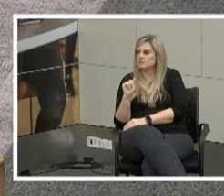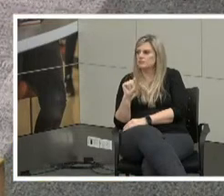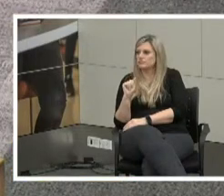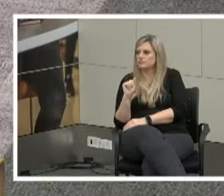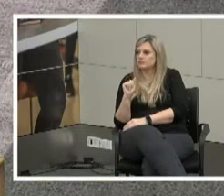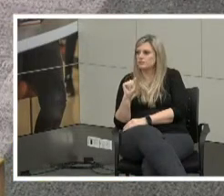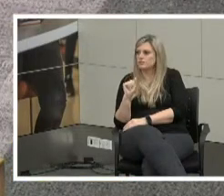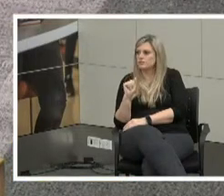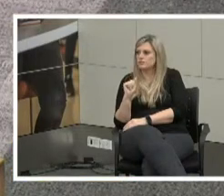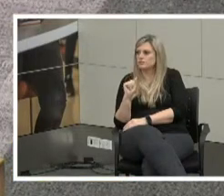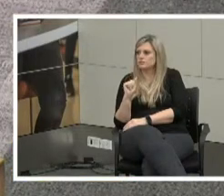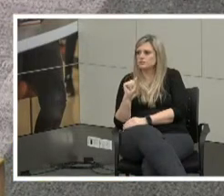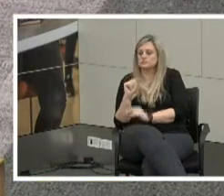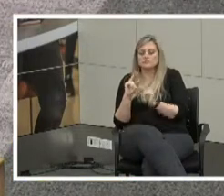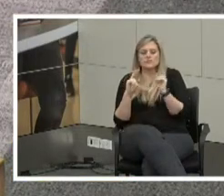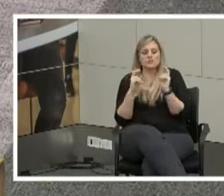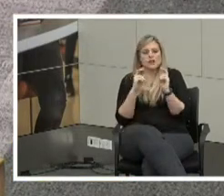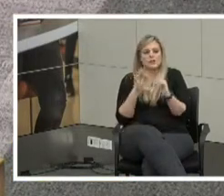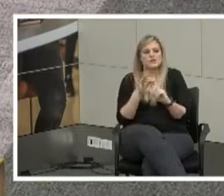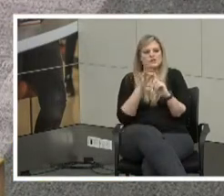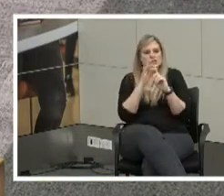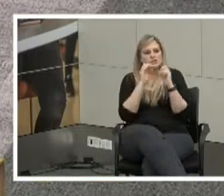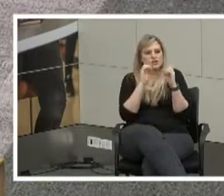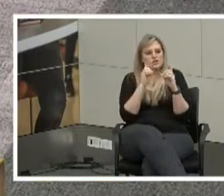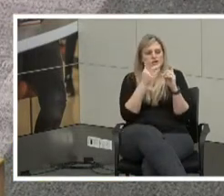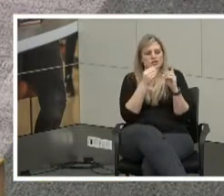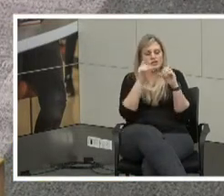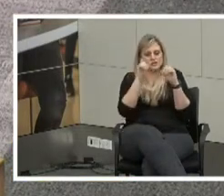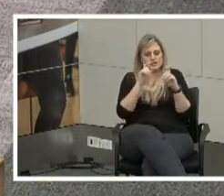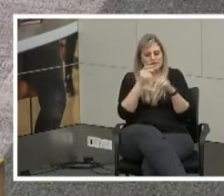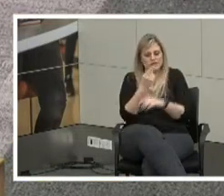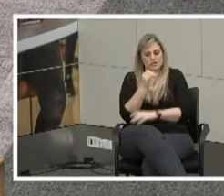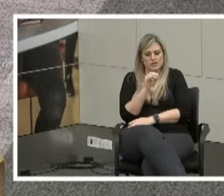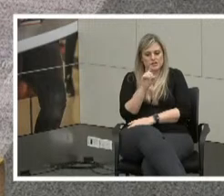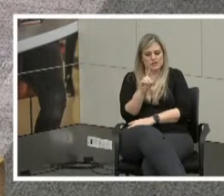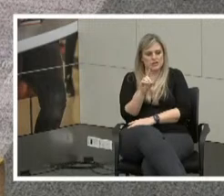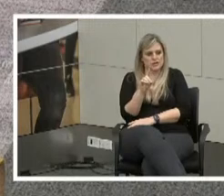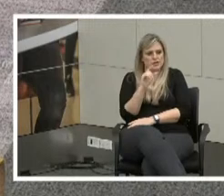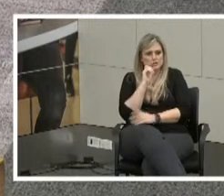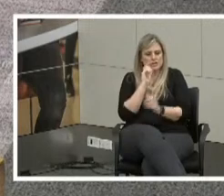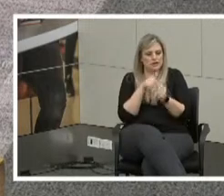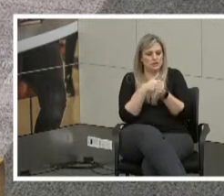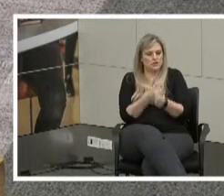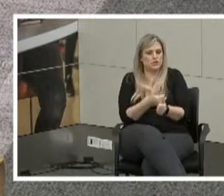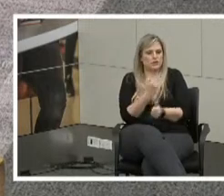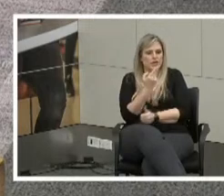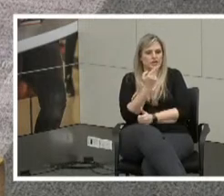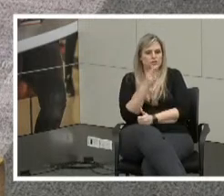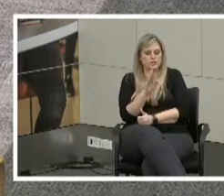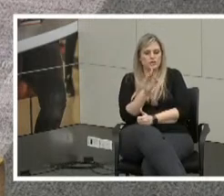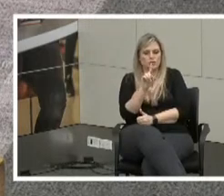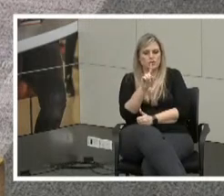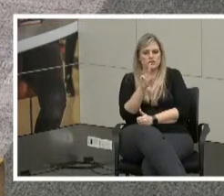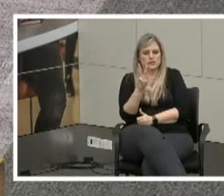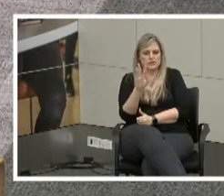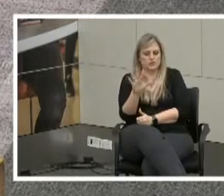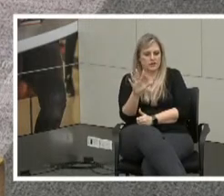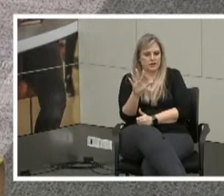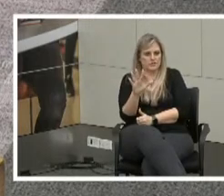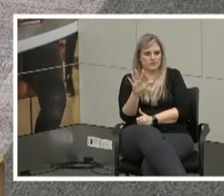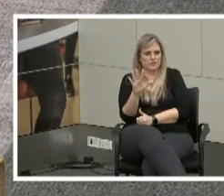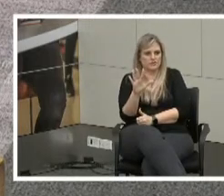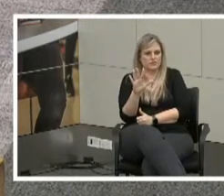ma'am the topic is special education and testing HISD is out of compliance with HB 165 passed in